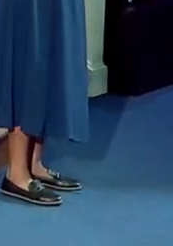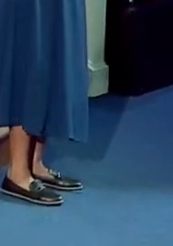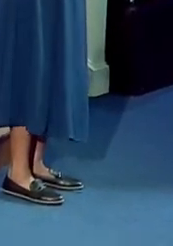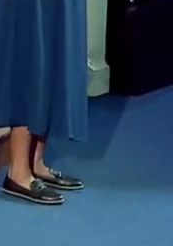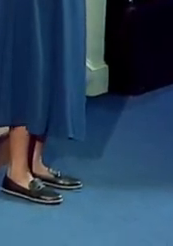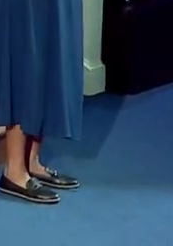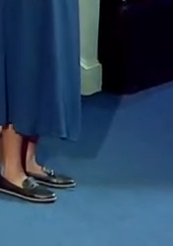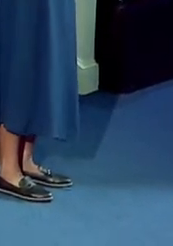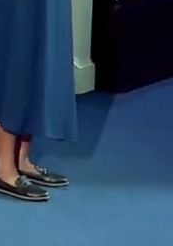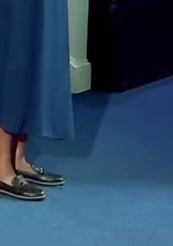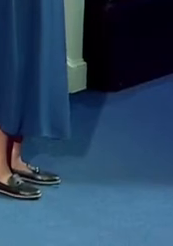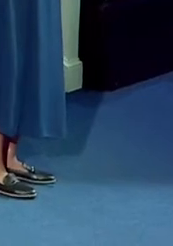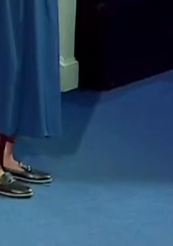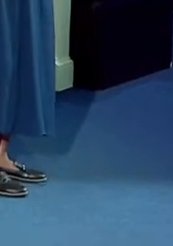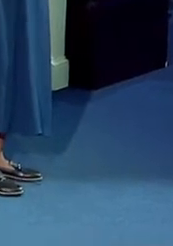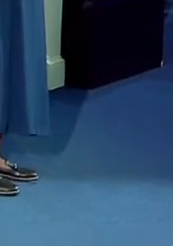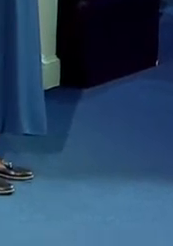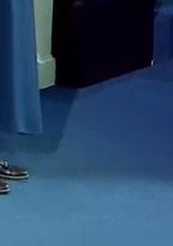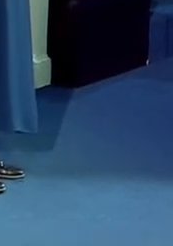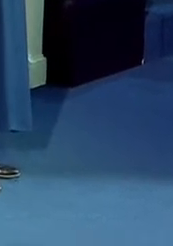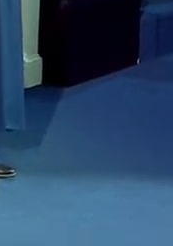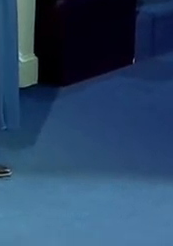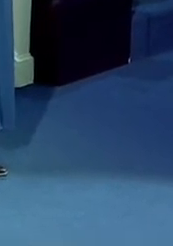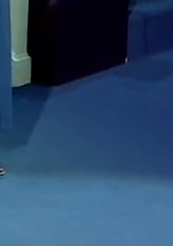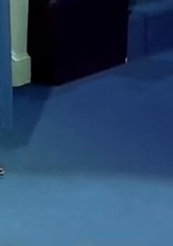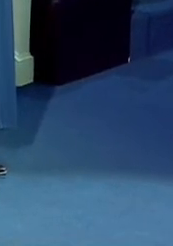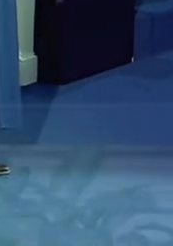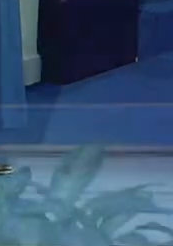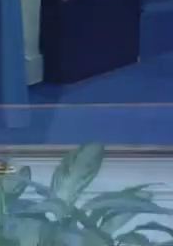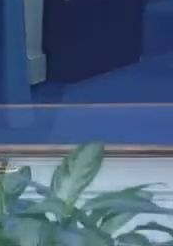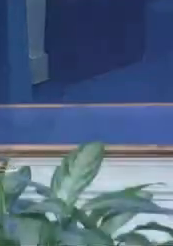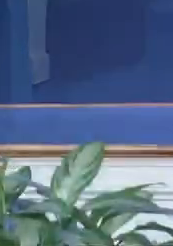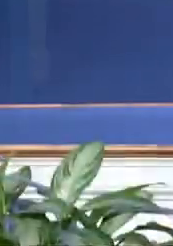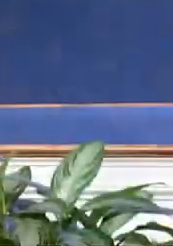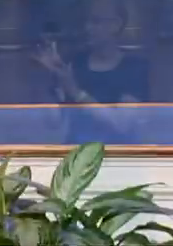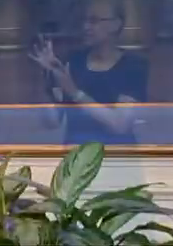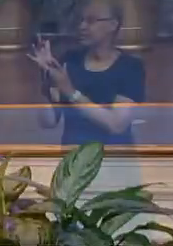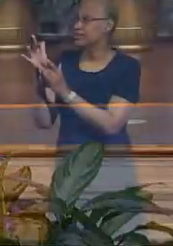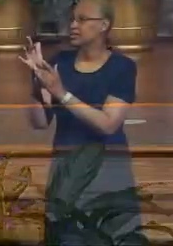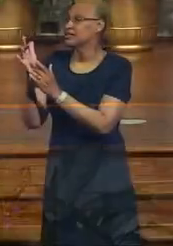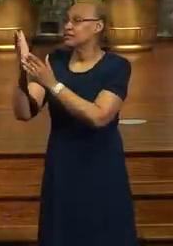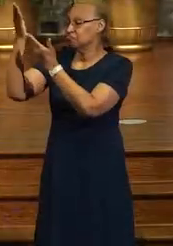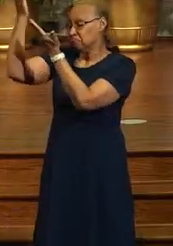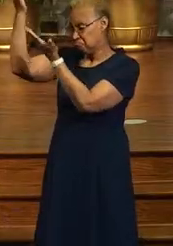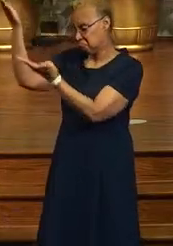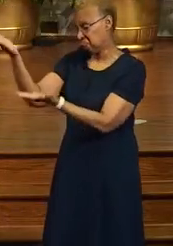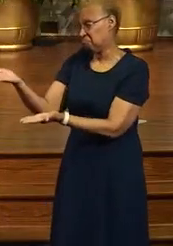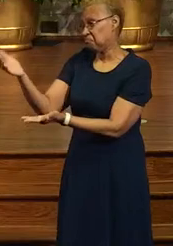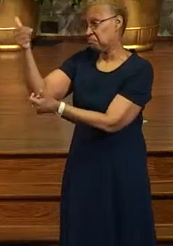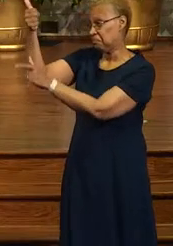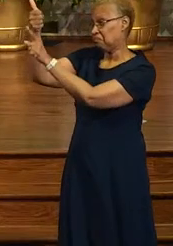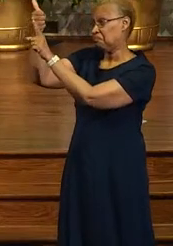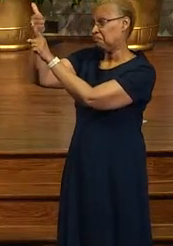hillside to see him on the tree.